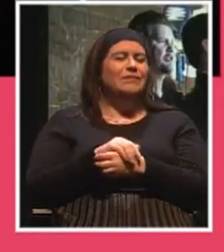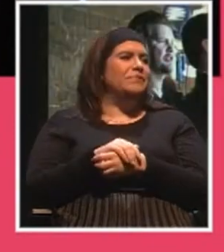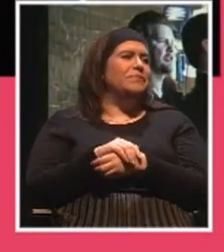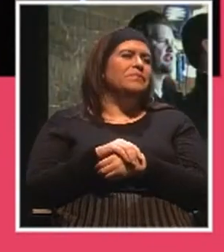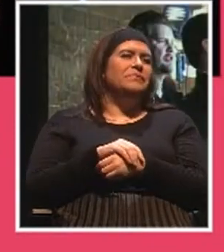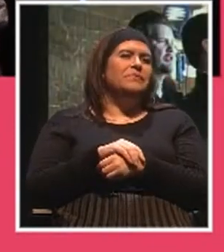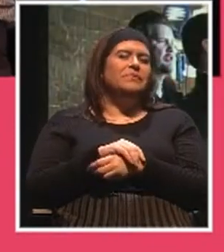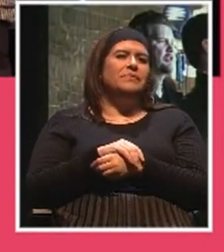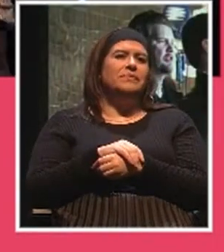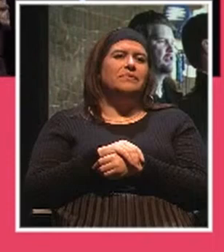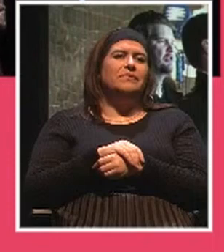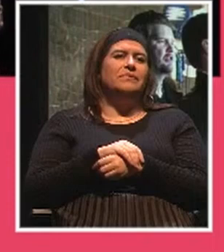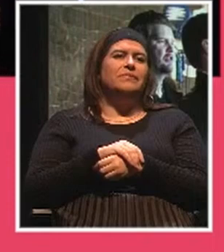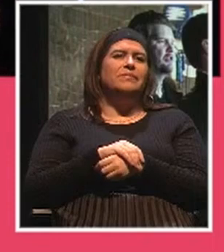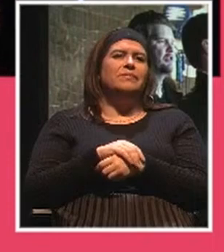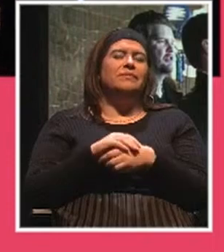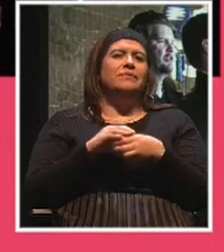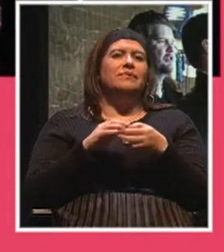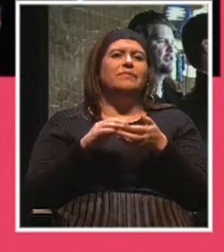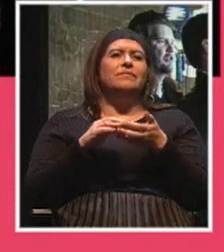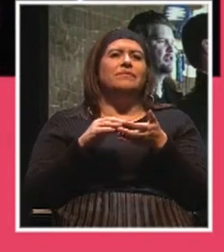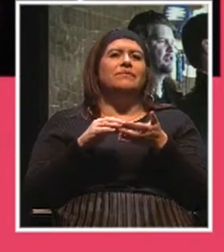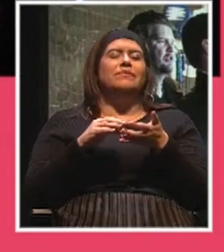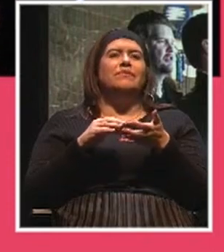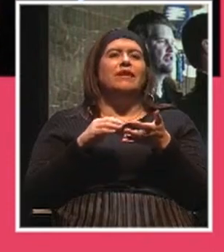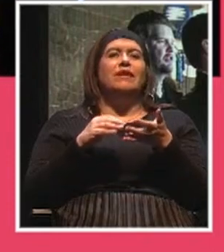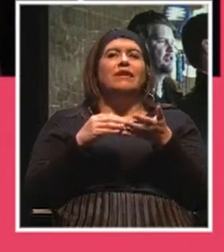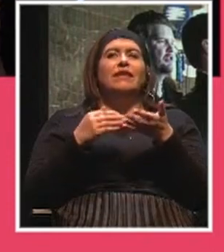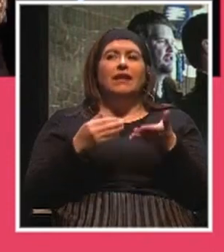And then we were also shooting high-resolution